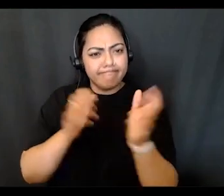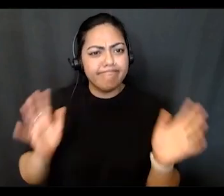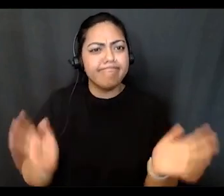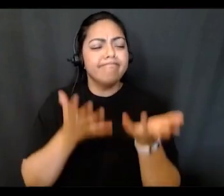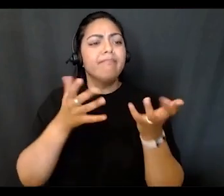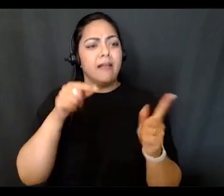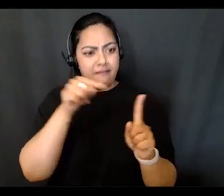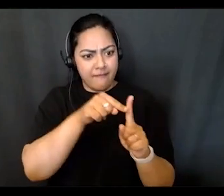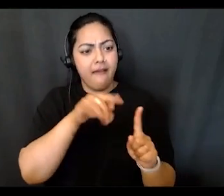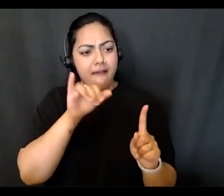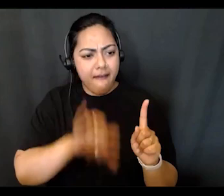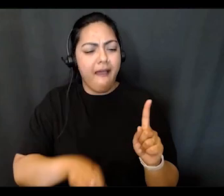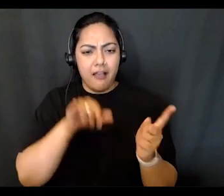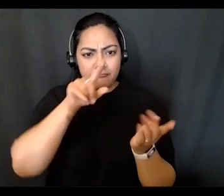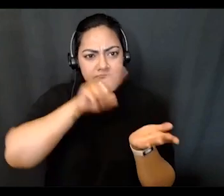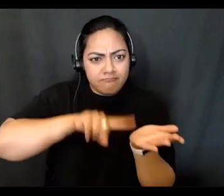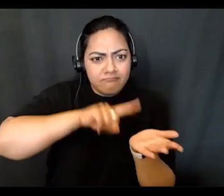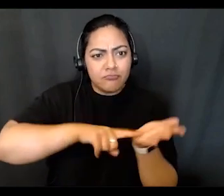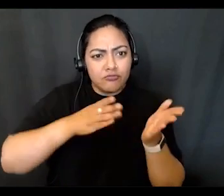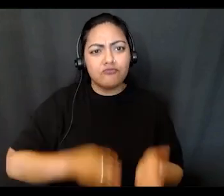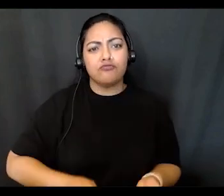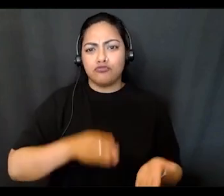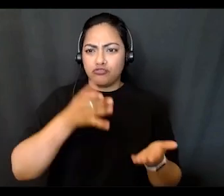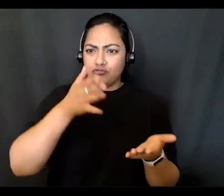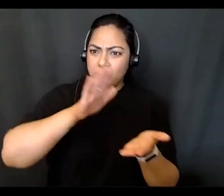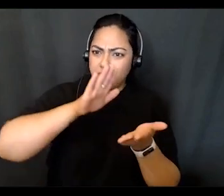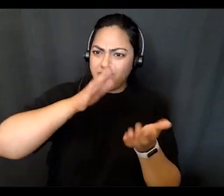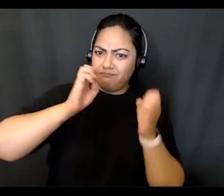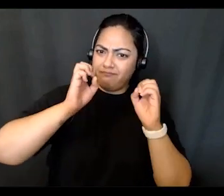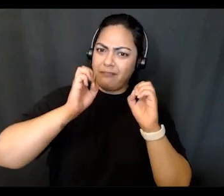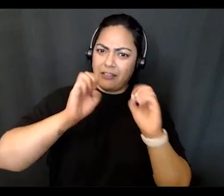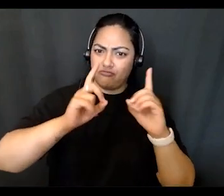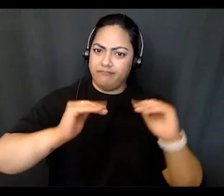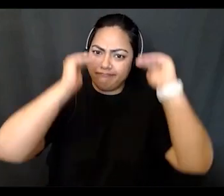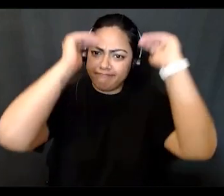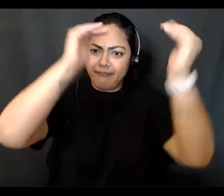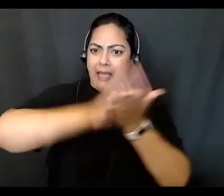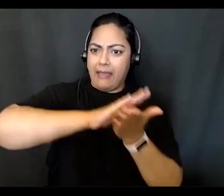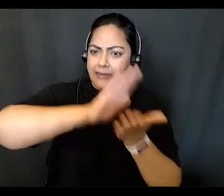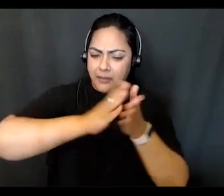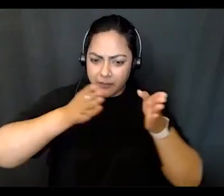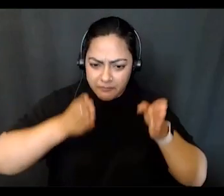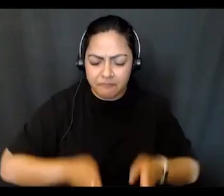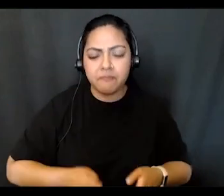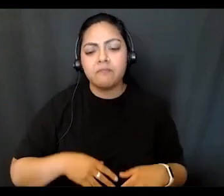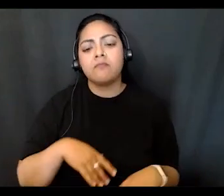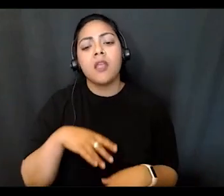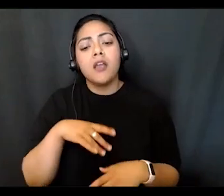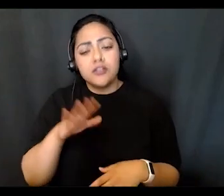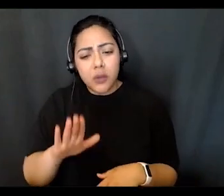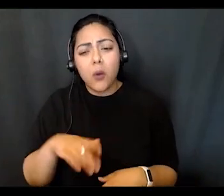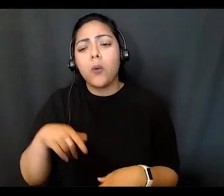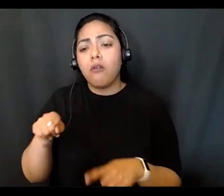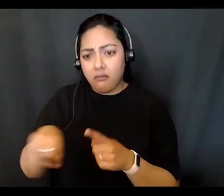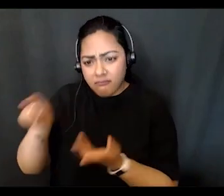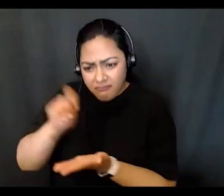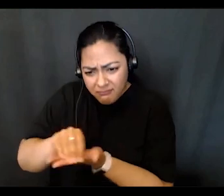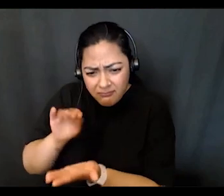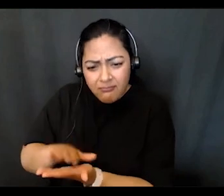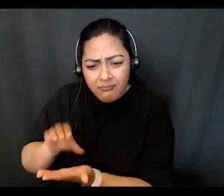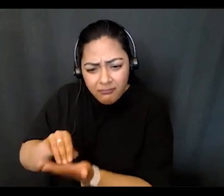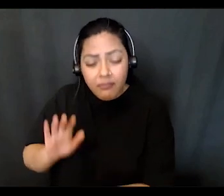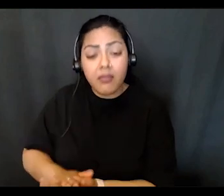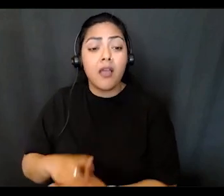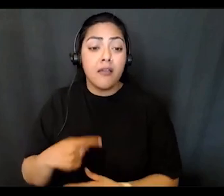It comes out of Black radical practice. It comes out of what I would call Black studies. This is what my research chair is in,